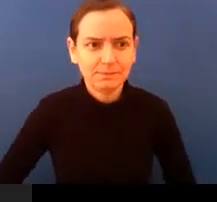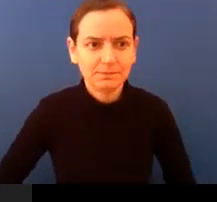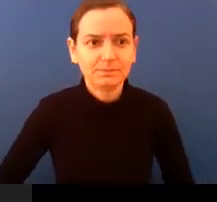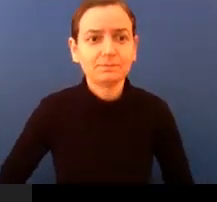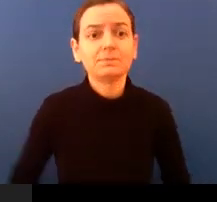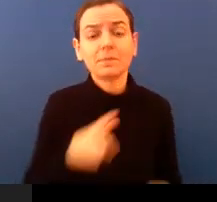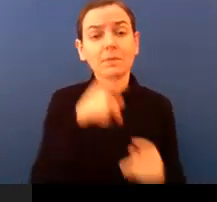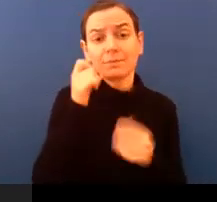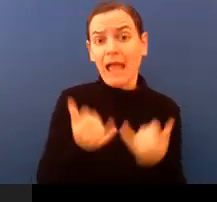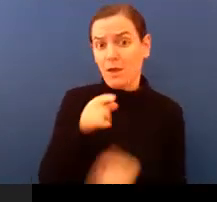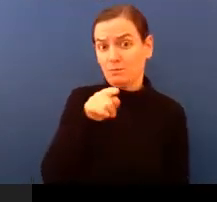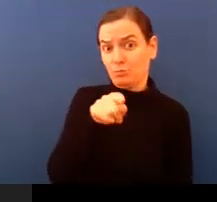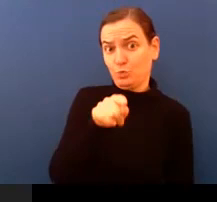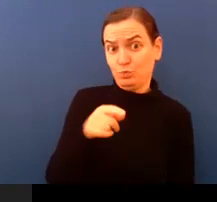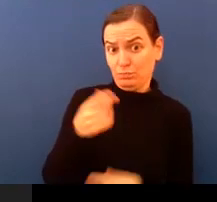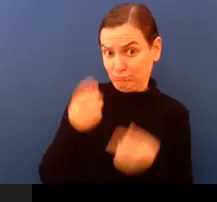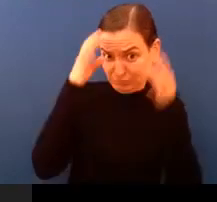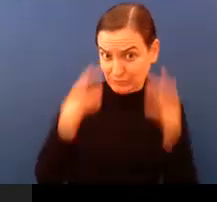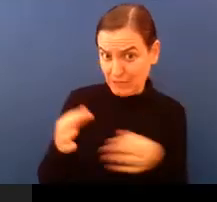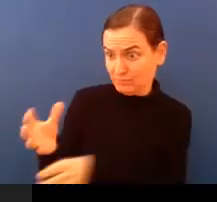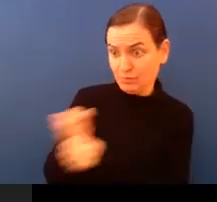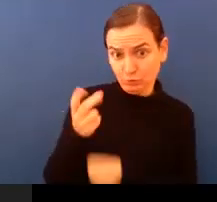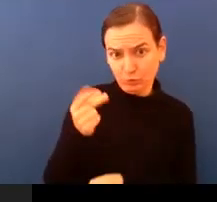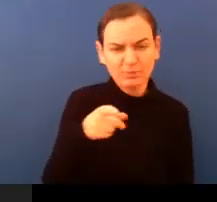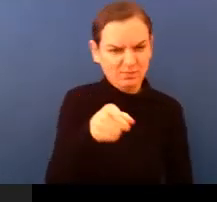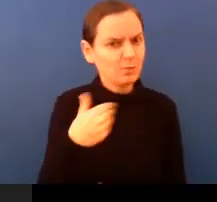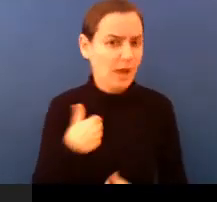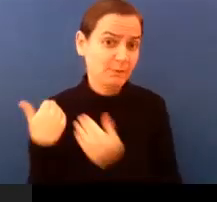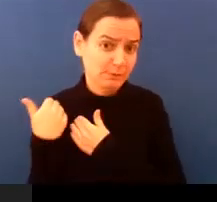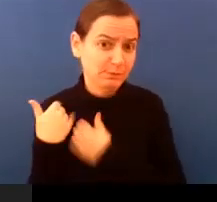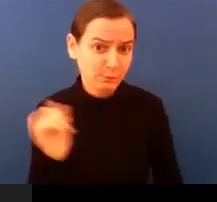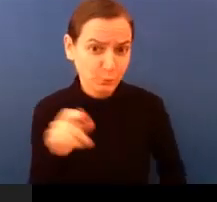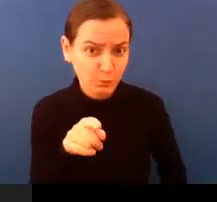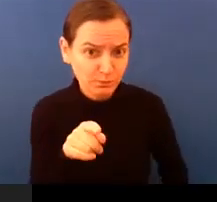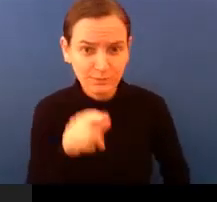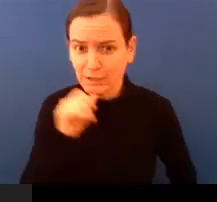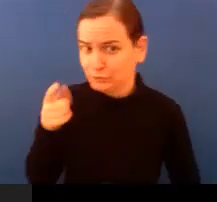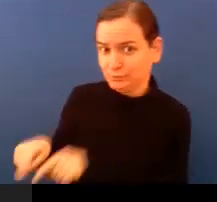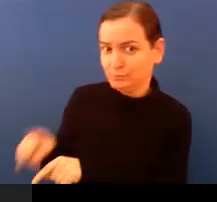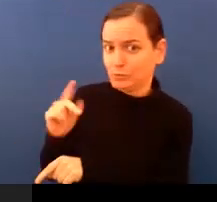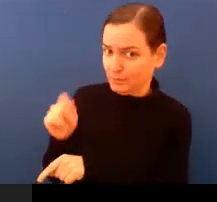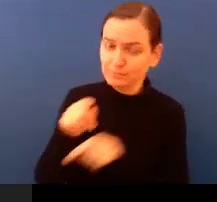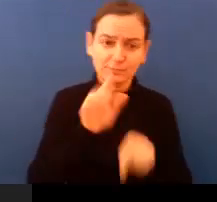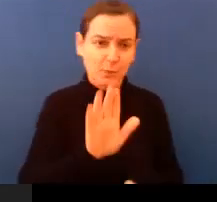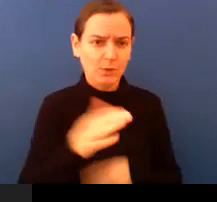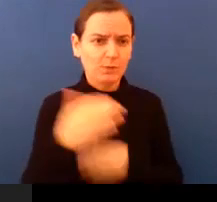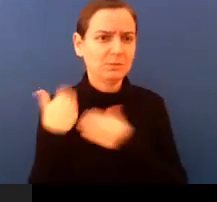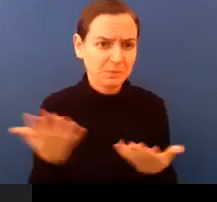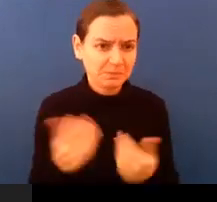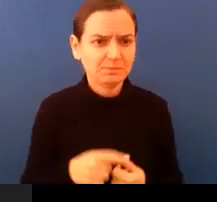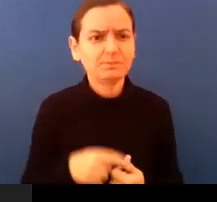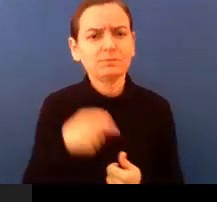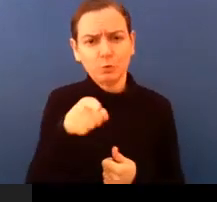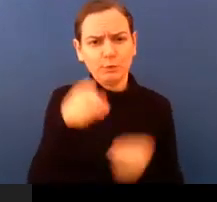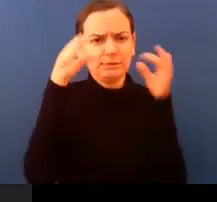and determine landmarks that you won't actually touch because the dog will take you around it, but you need to have a higher level